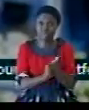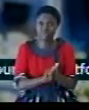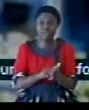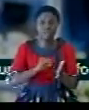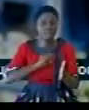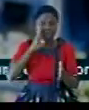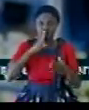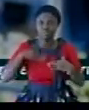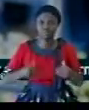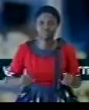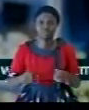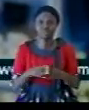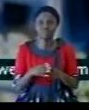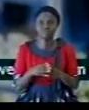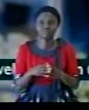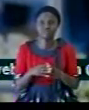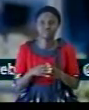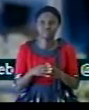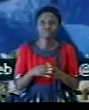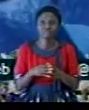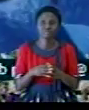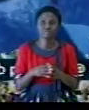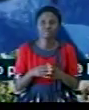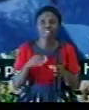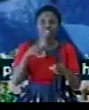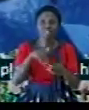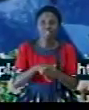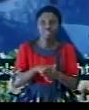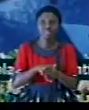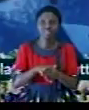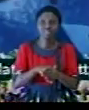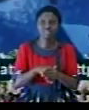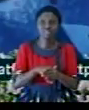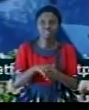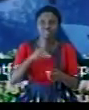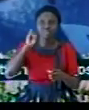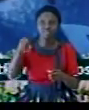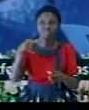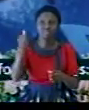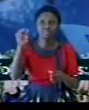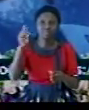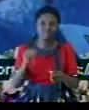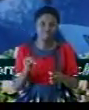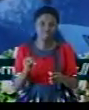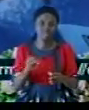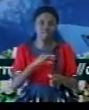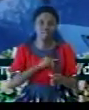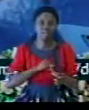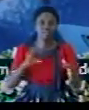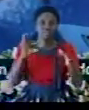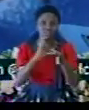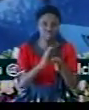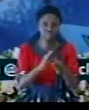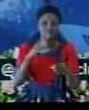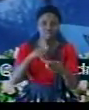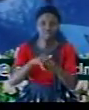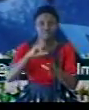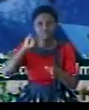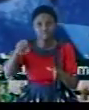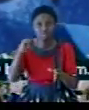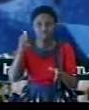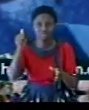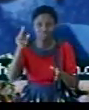I left MFM. In January, I joined. I joined at a time when they are preparing for the Global Crusade in January. So I decided to join